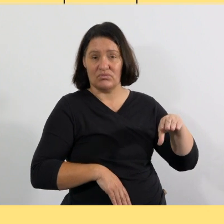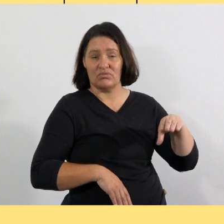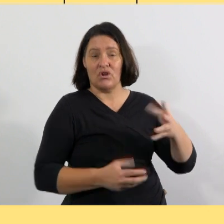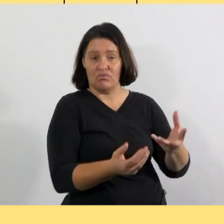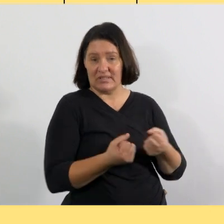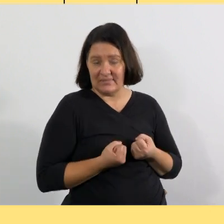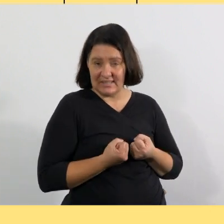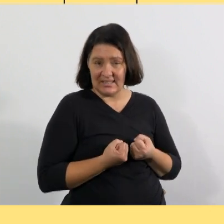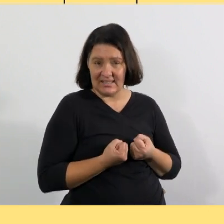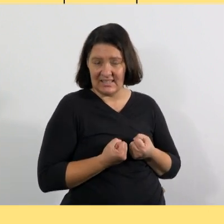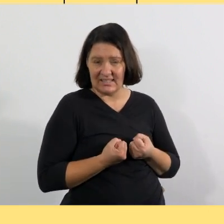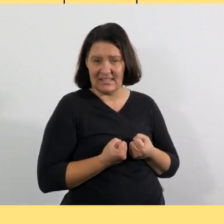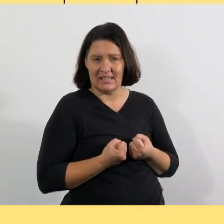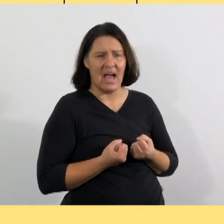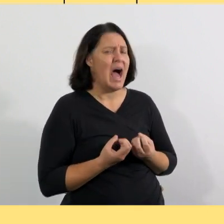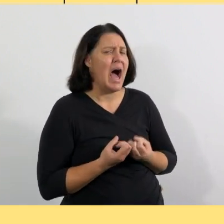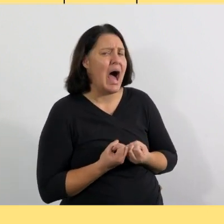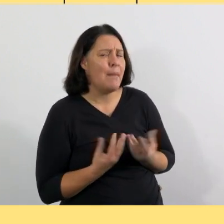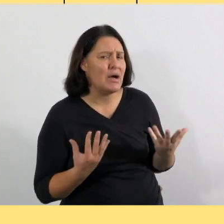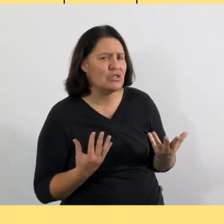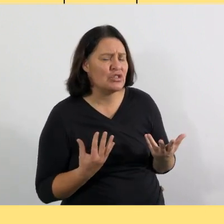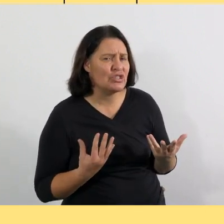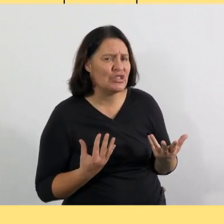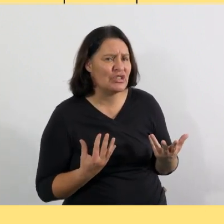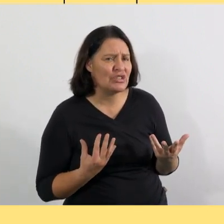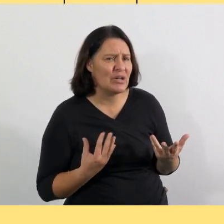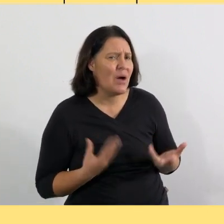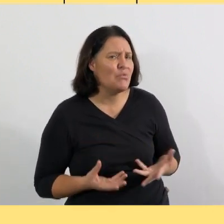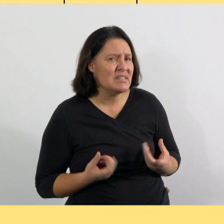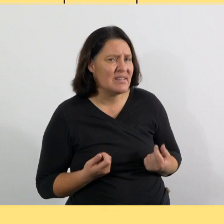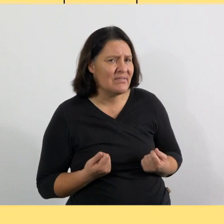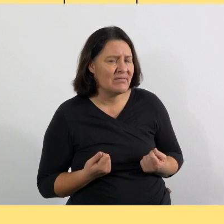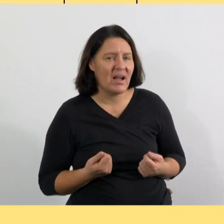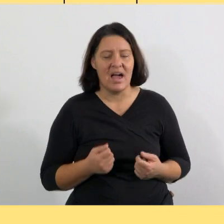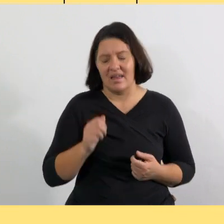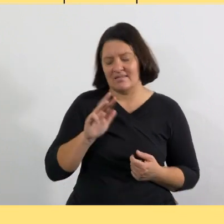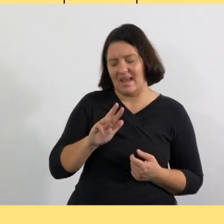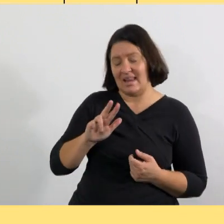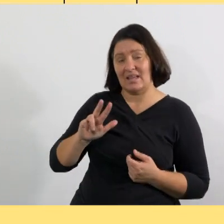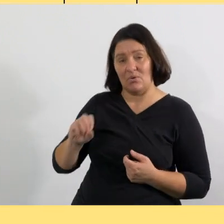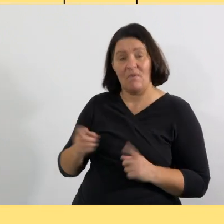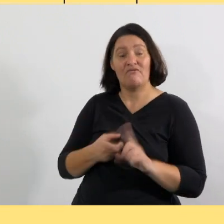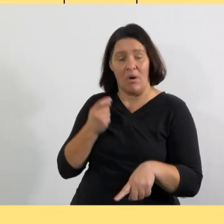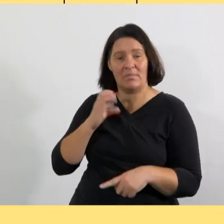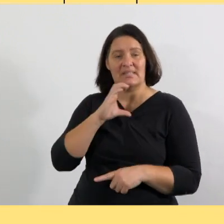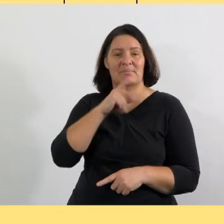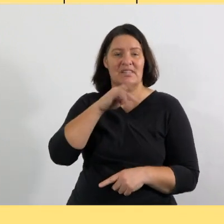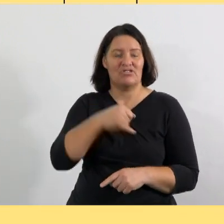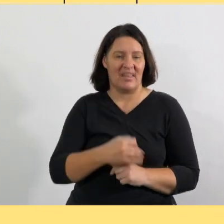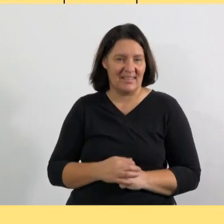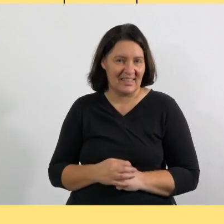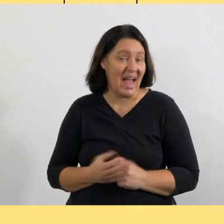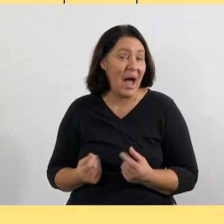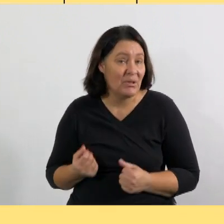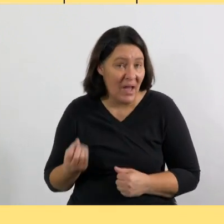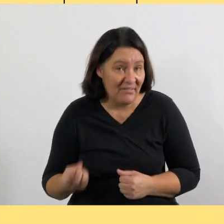discount received. How much is the discount that I have received? Remember, from the CPJ.